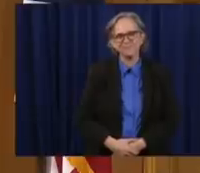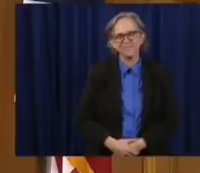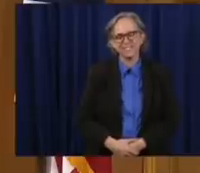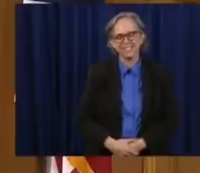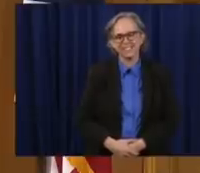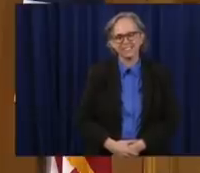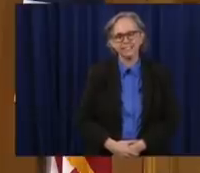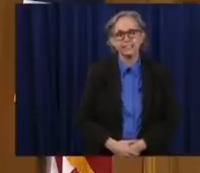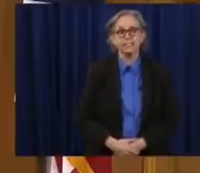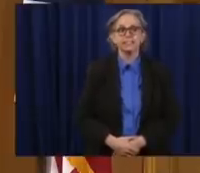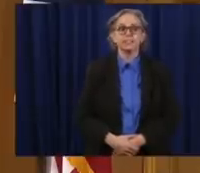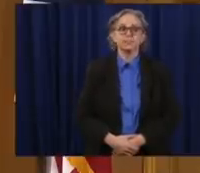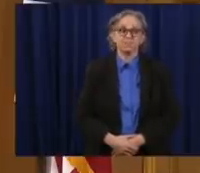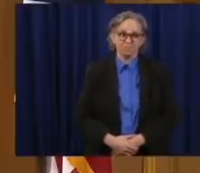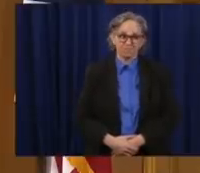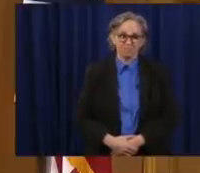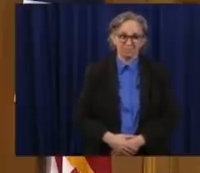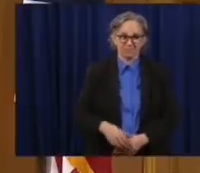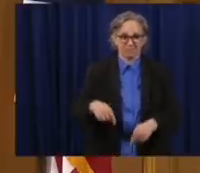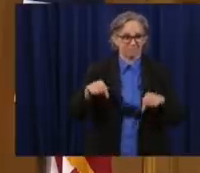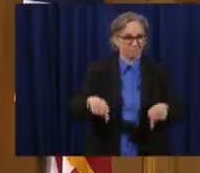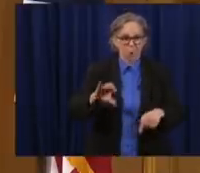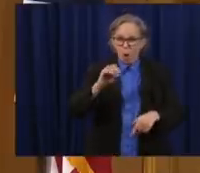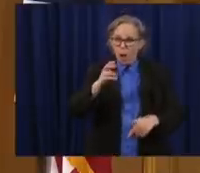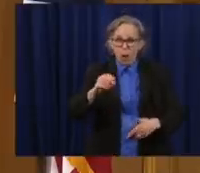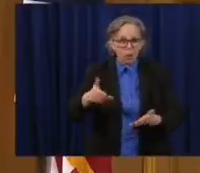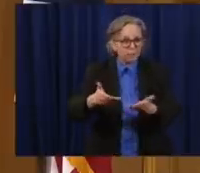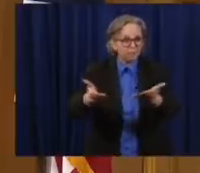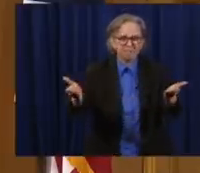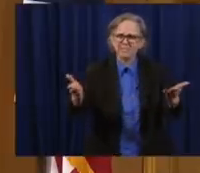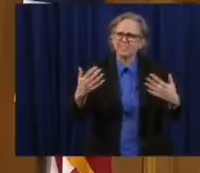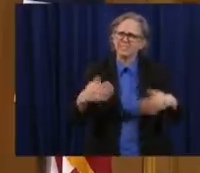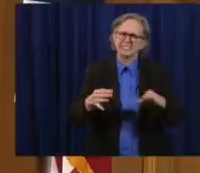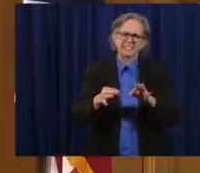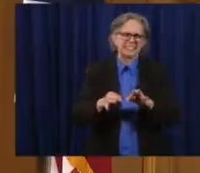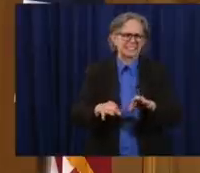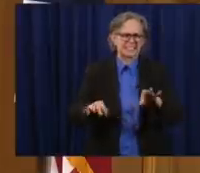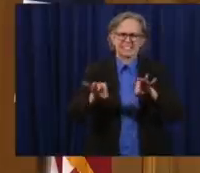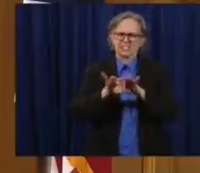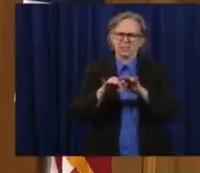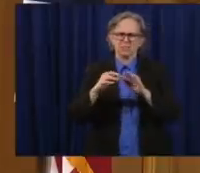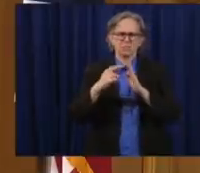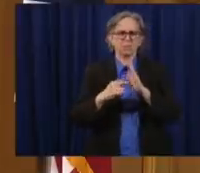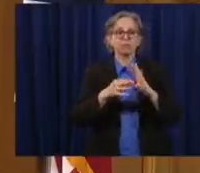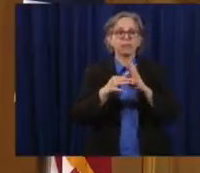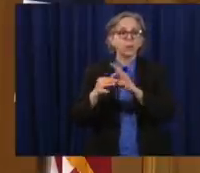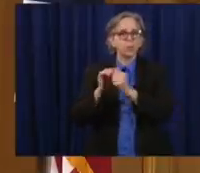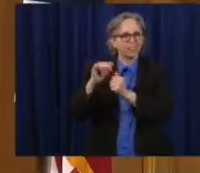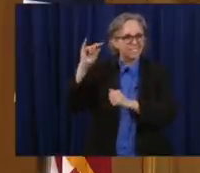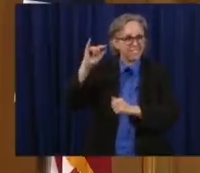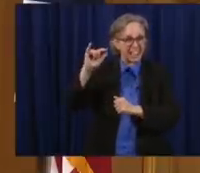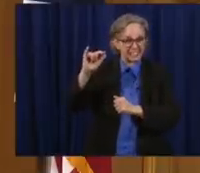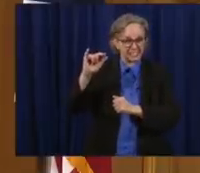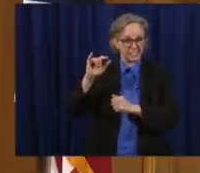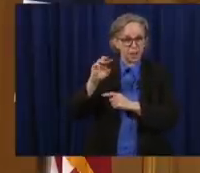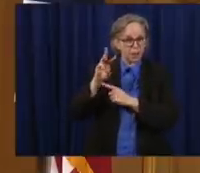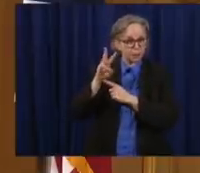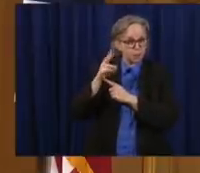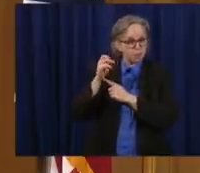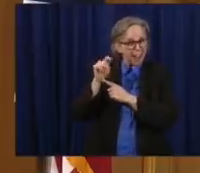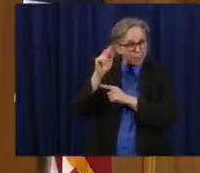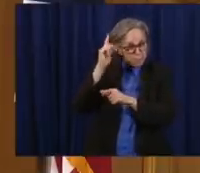Ohio has played a central role in the history of flight, from the Wright brothers who invented flight to astronauts